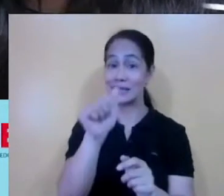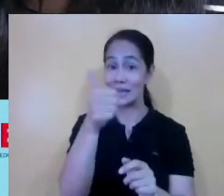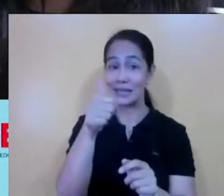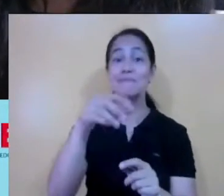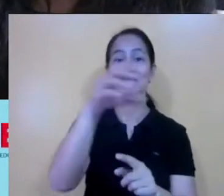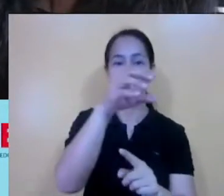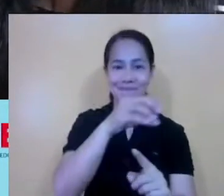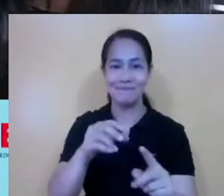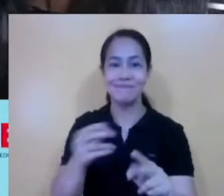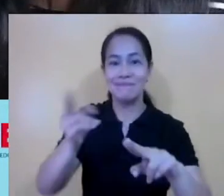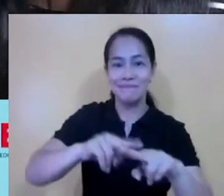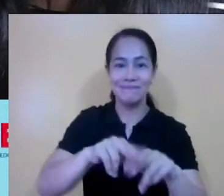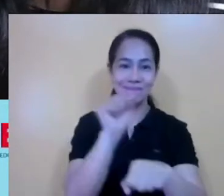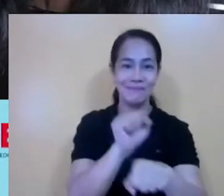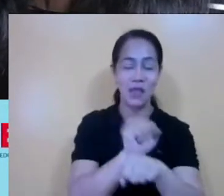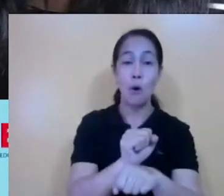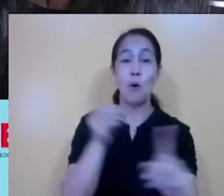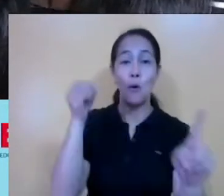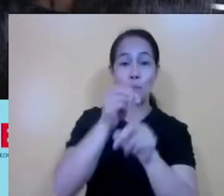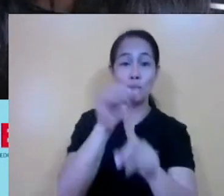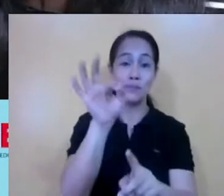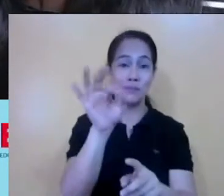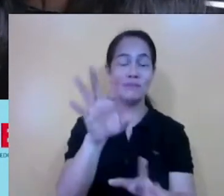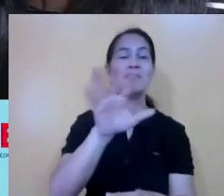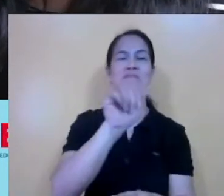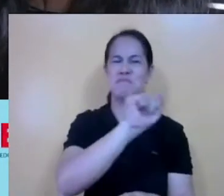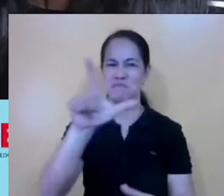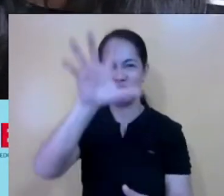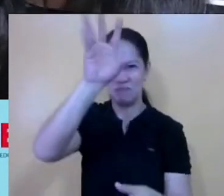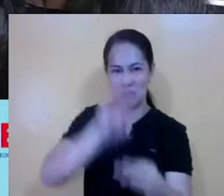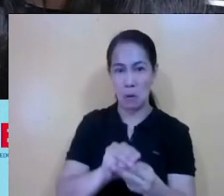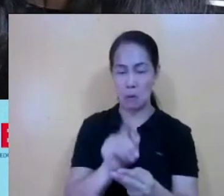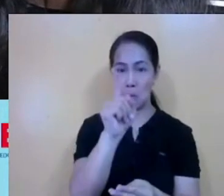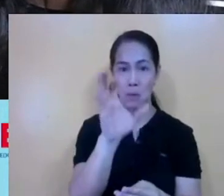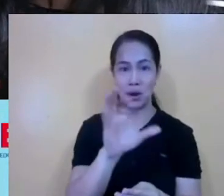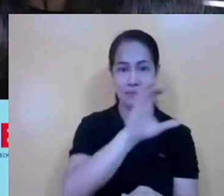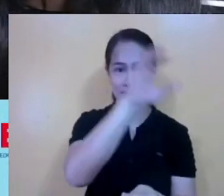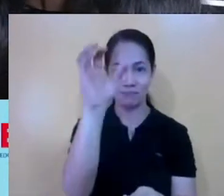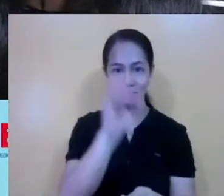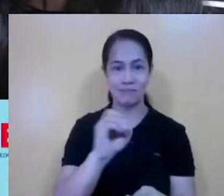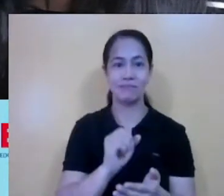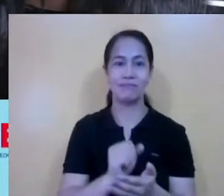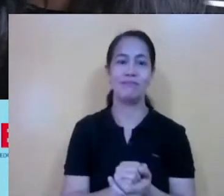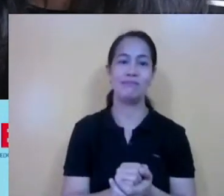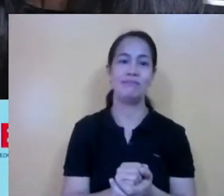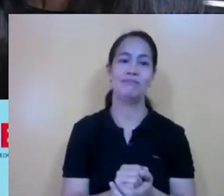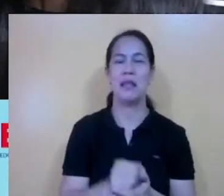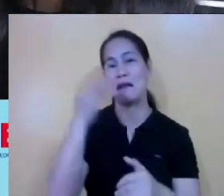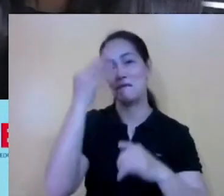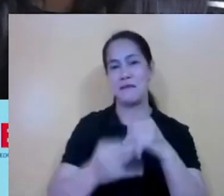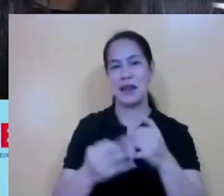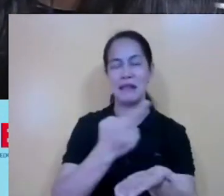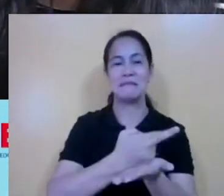is objective 19, overall you will have 100% a final rating for your